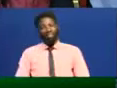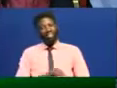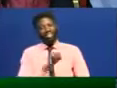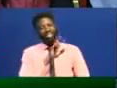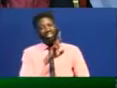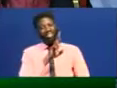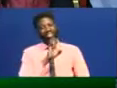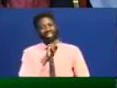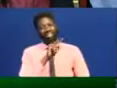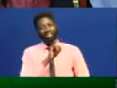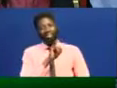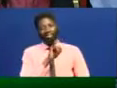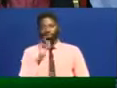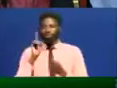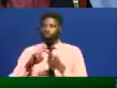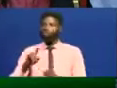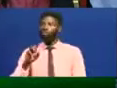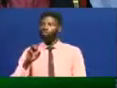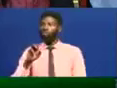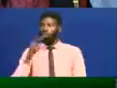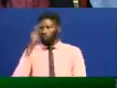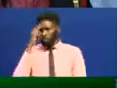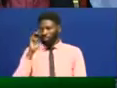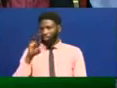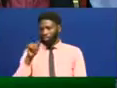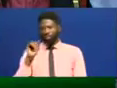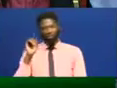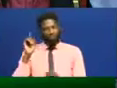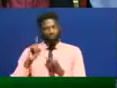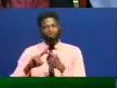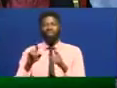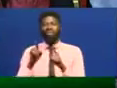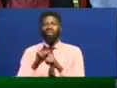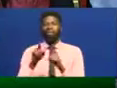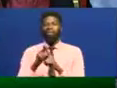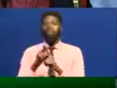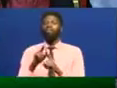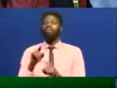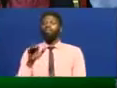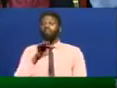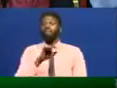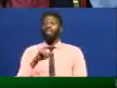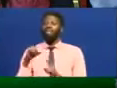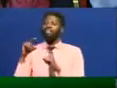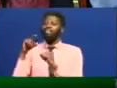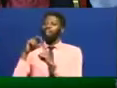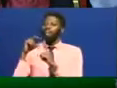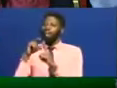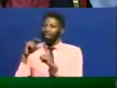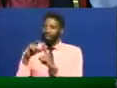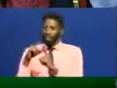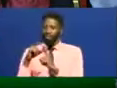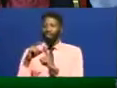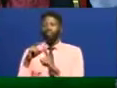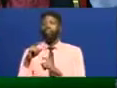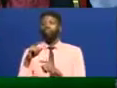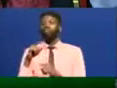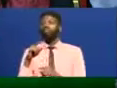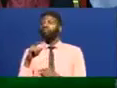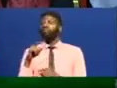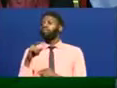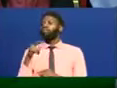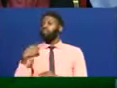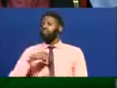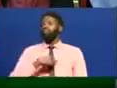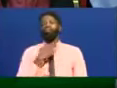to Diani Beach, it is an incredible cocktail we intend to offer the world